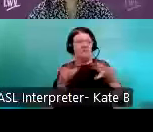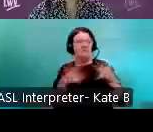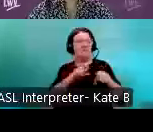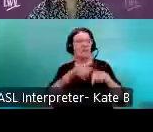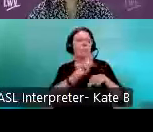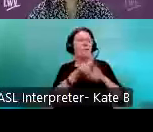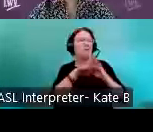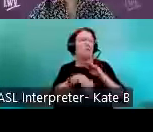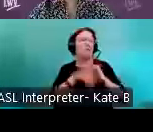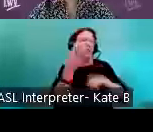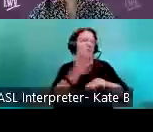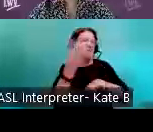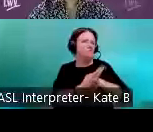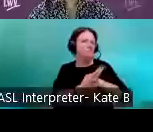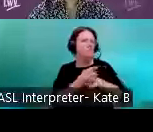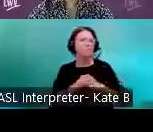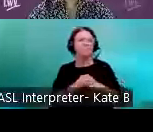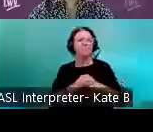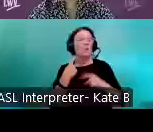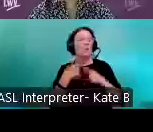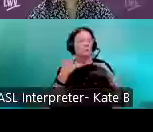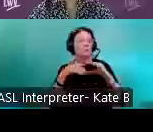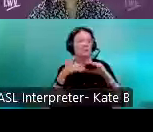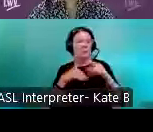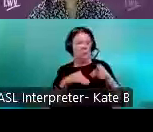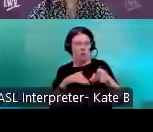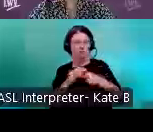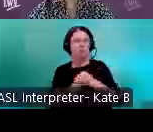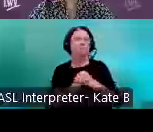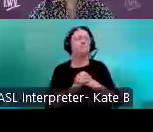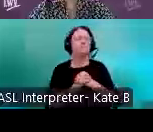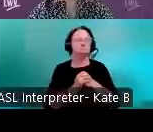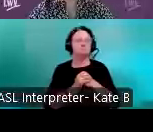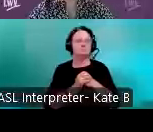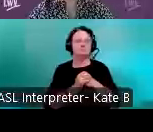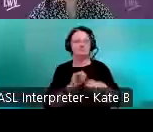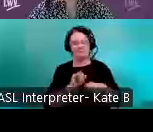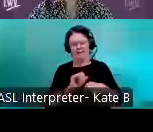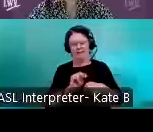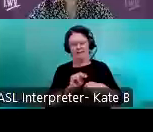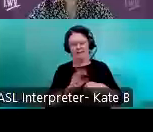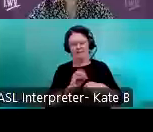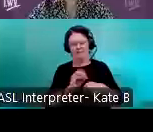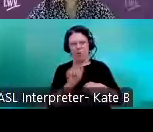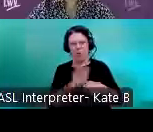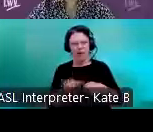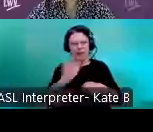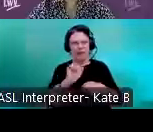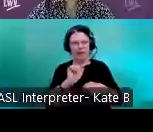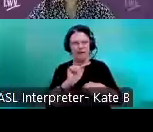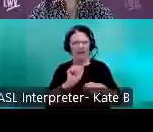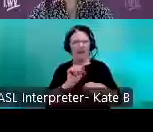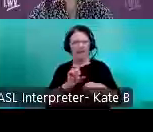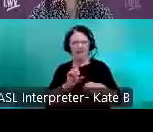hours. The number is there, 844-DISVOTE, or you can email your question to us at